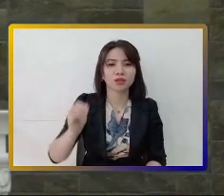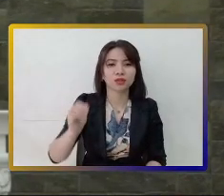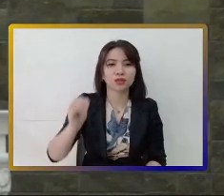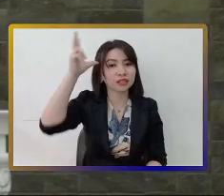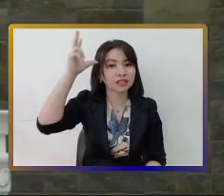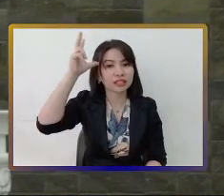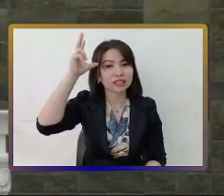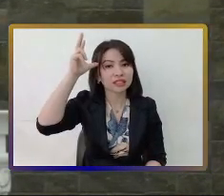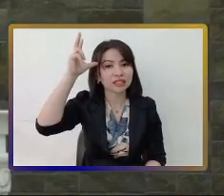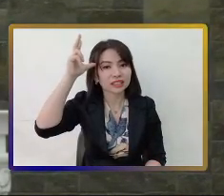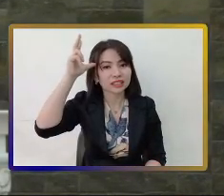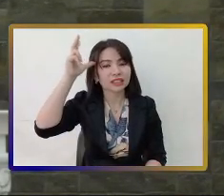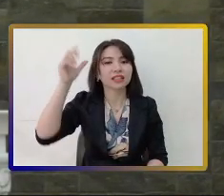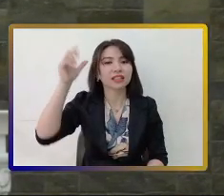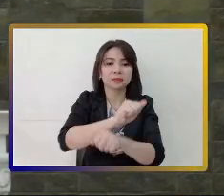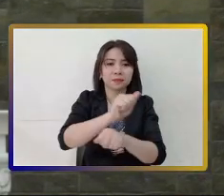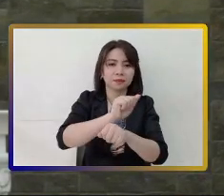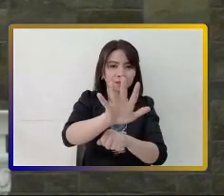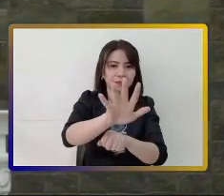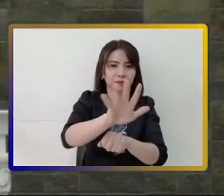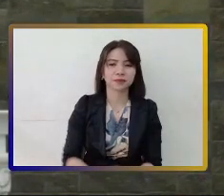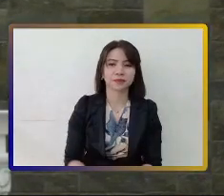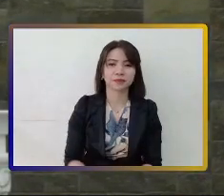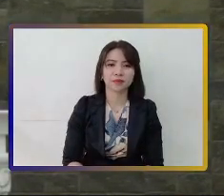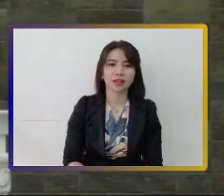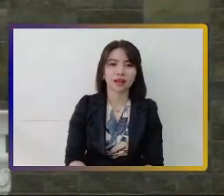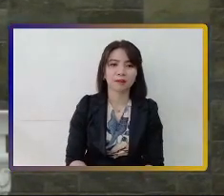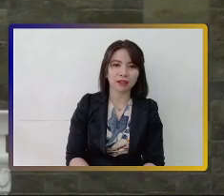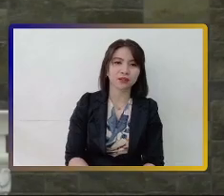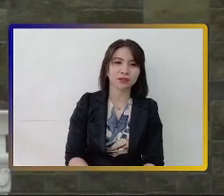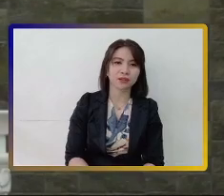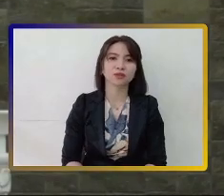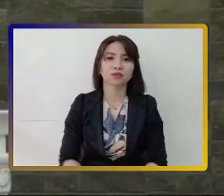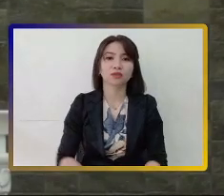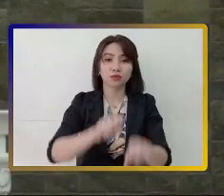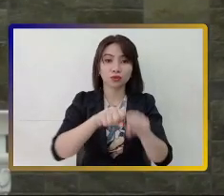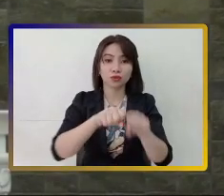Without satanic infection. You better be careful with your affiliation.